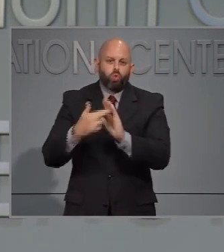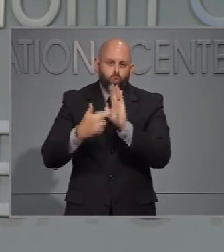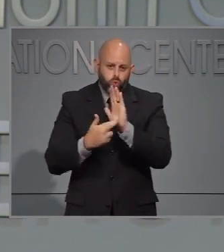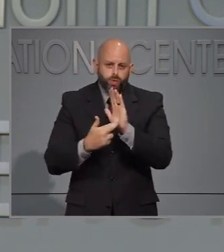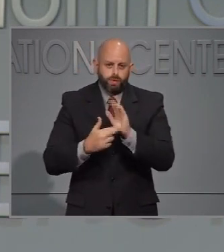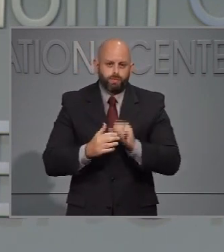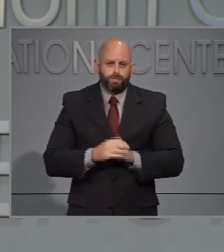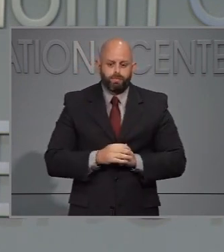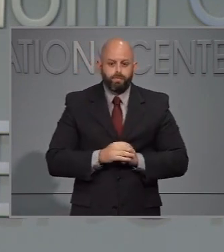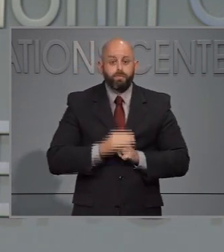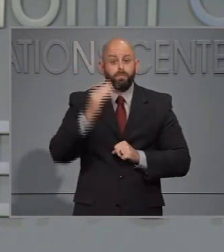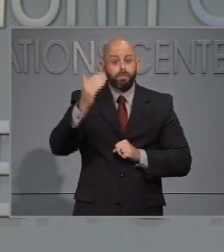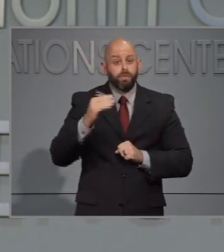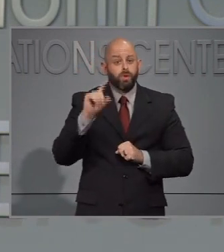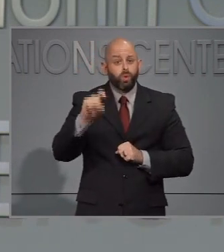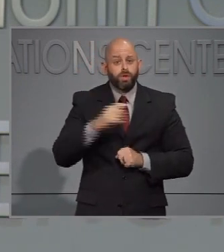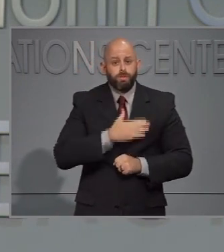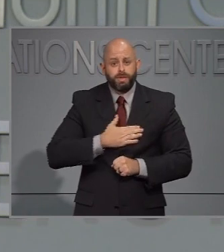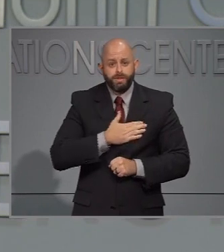Next question, please.